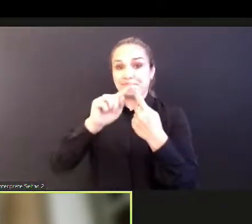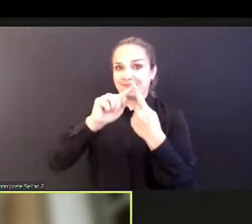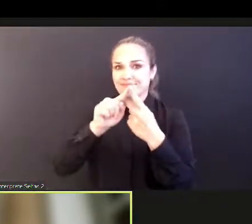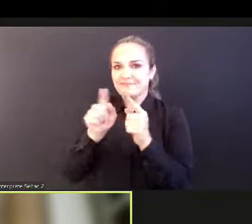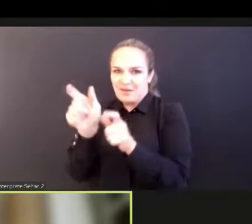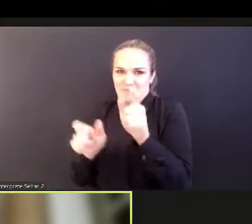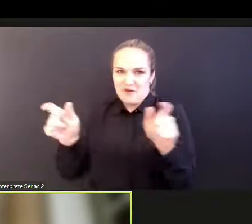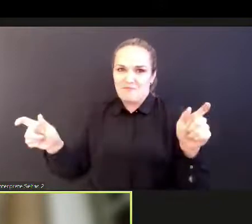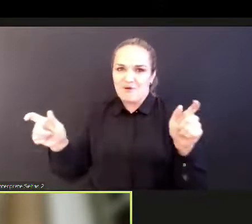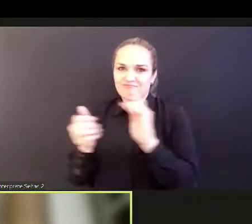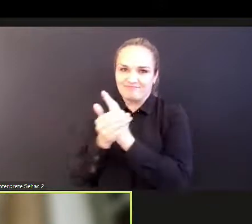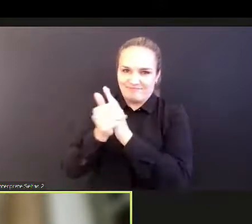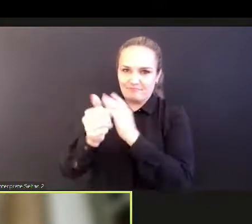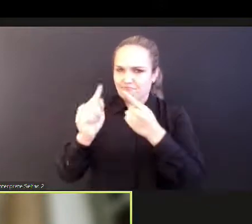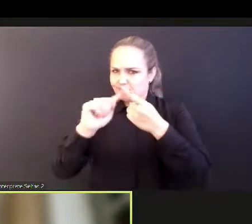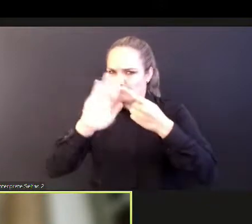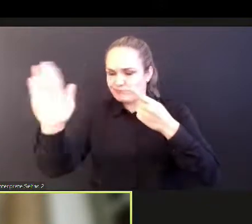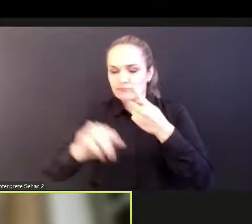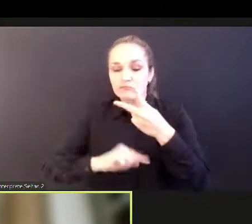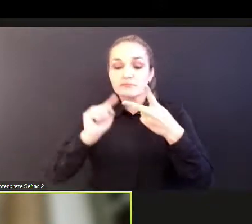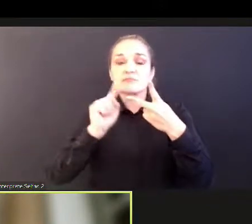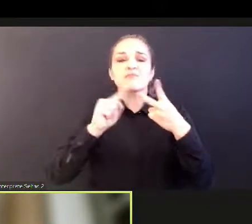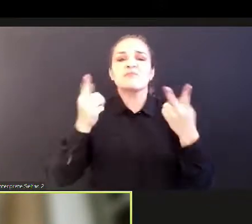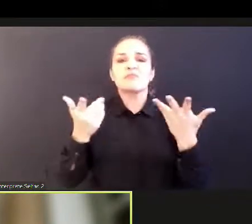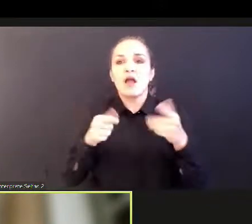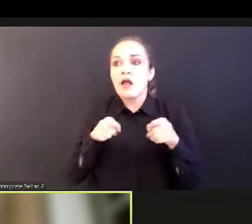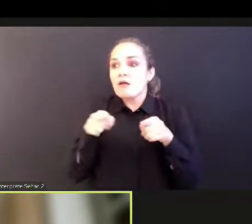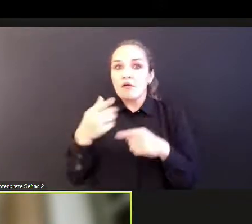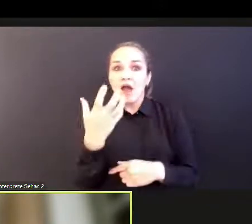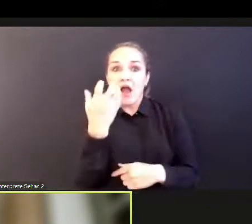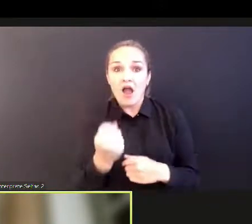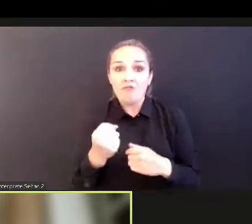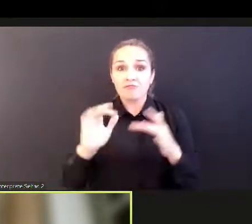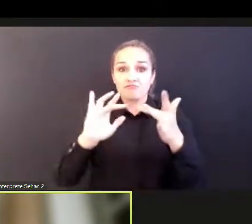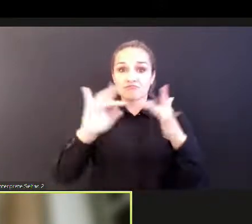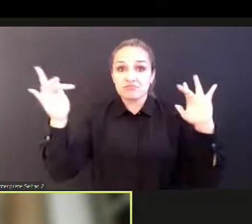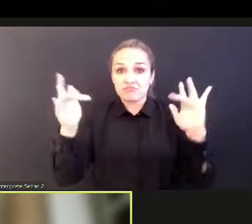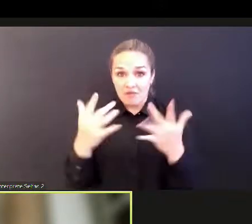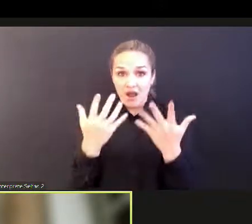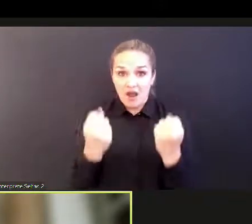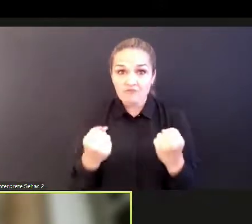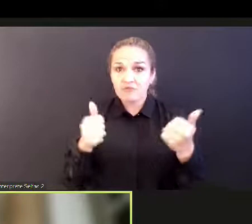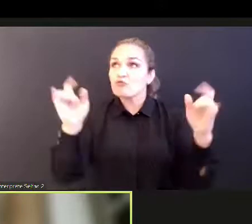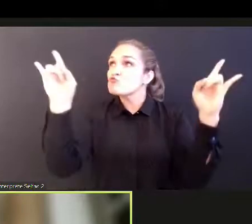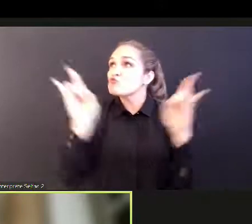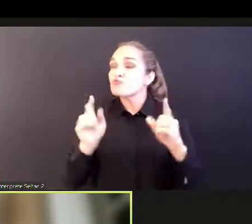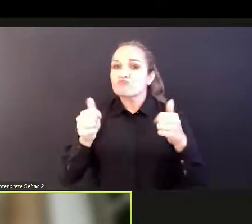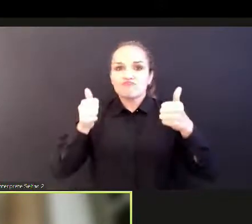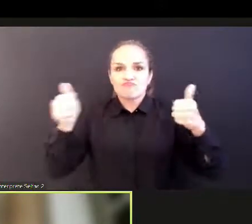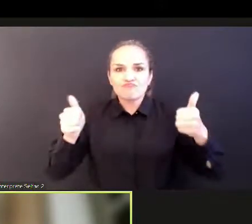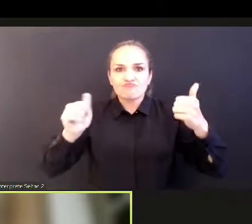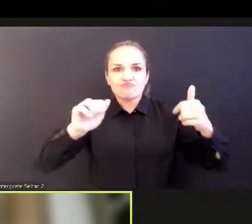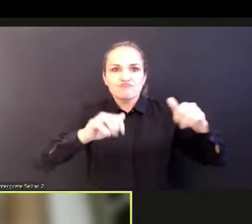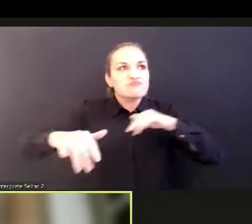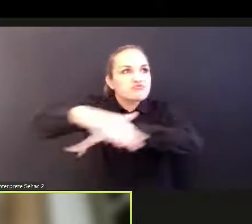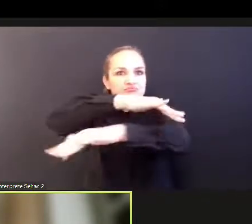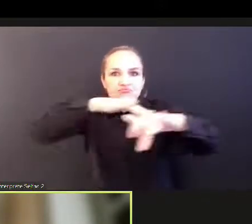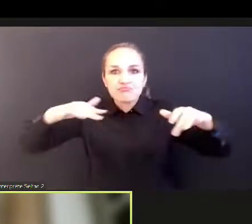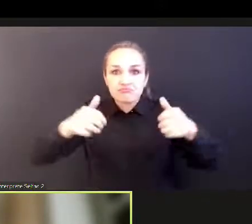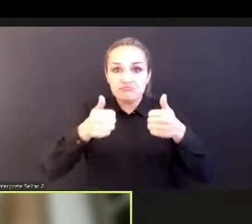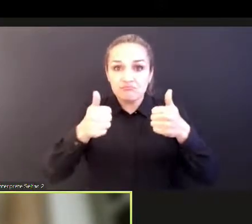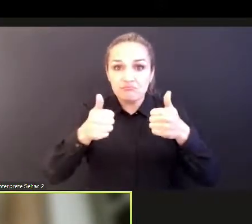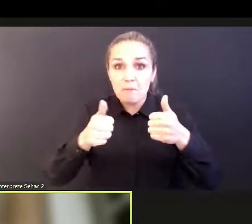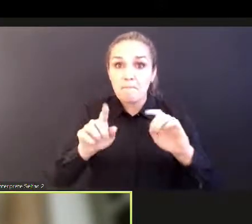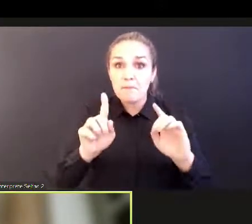connectivity, bandwidth, and so on, but it also goes beyond that. It's about the quality of it, and it's also about things like